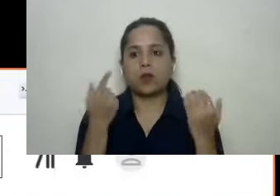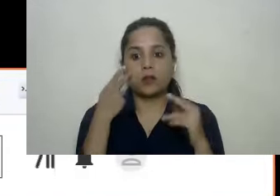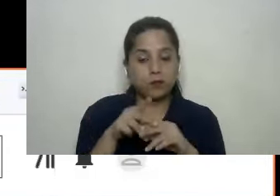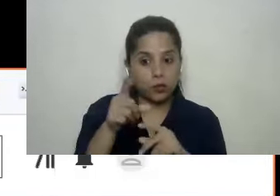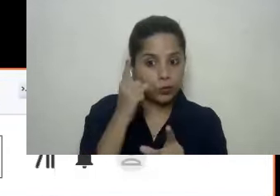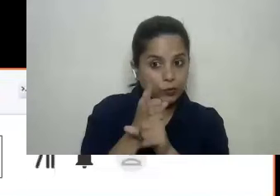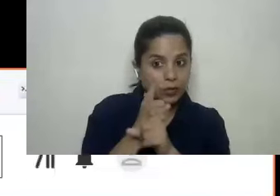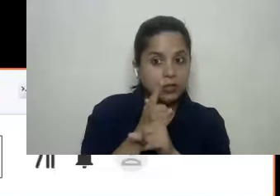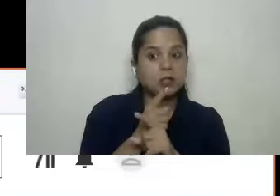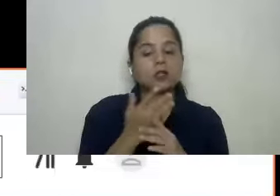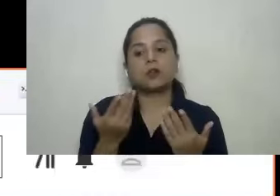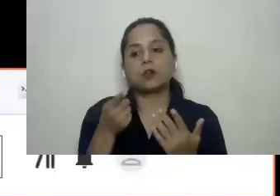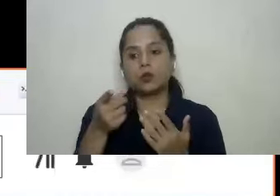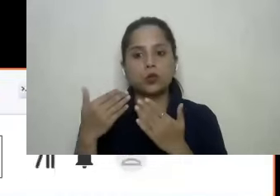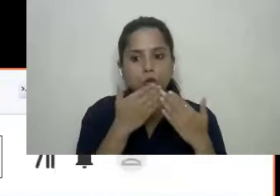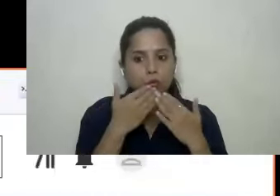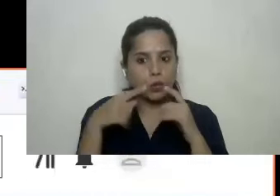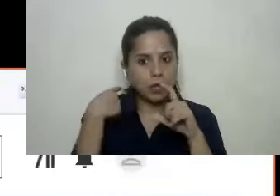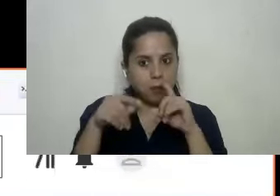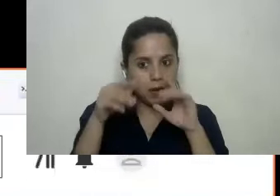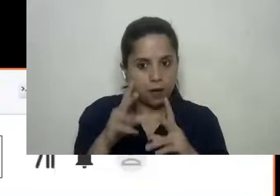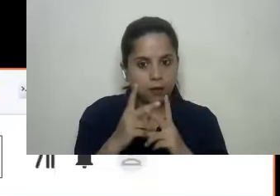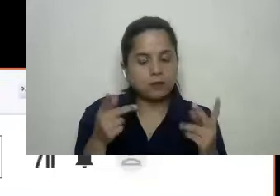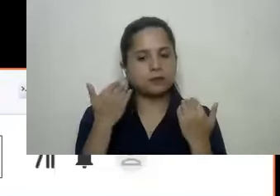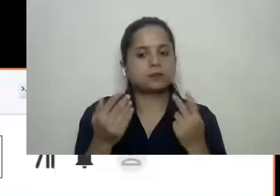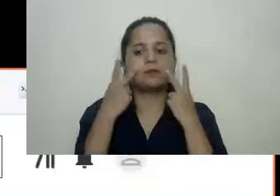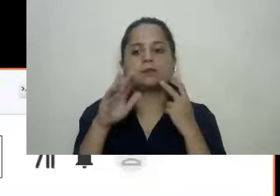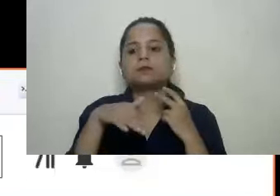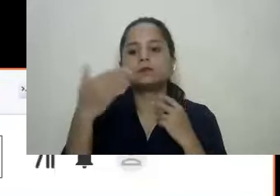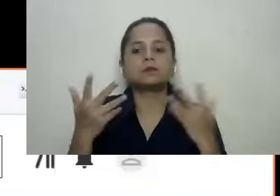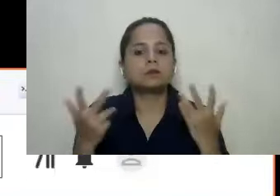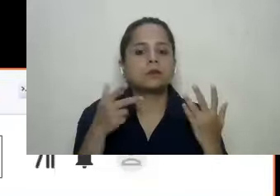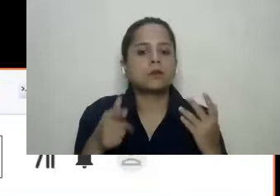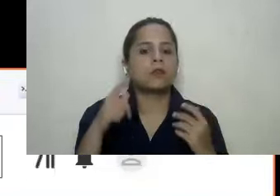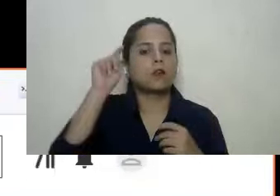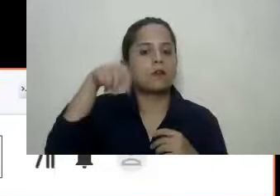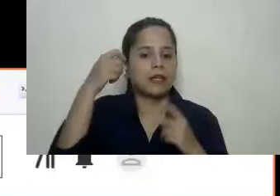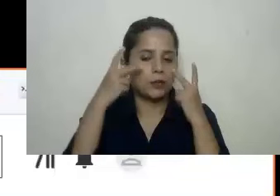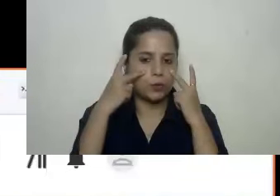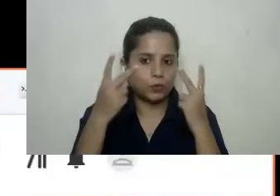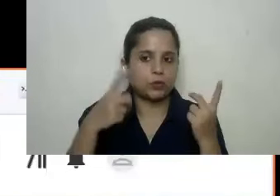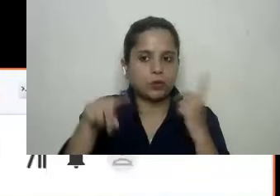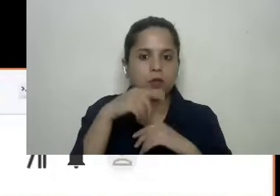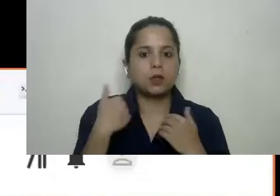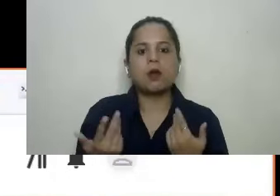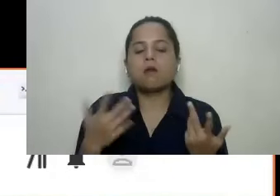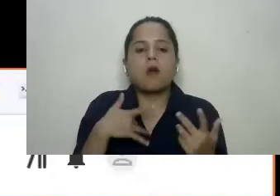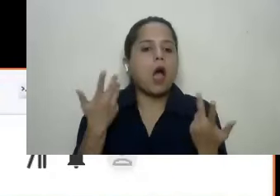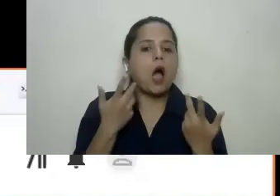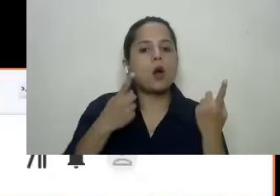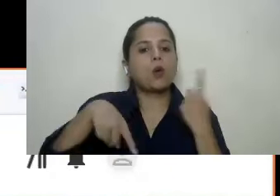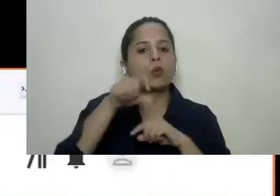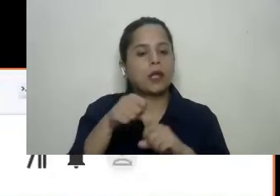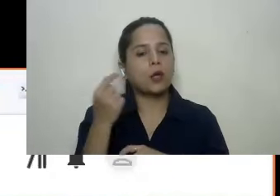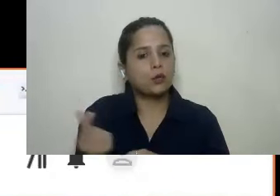a school email ID. So let's see the next part of this video, where we are going to see how we can use one